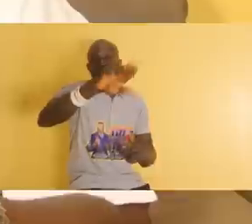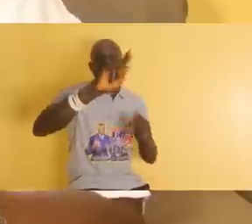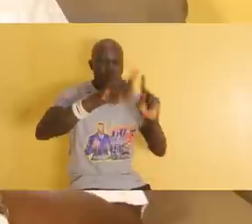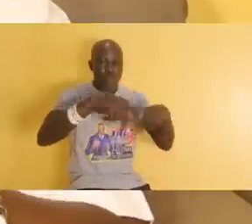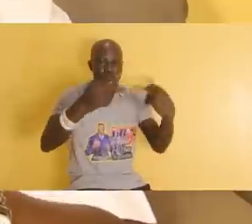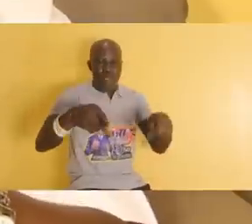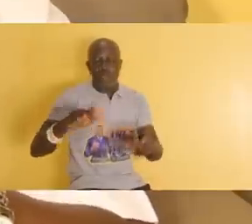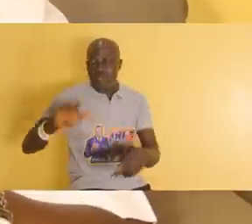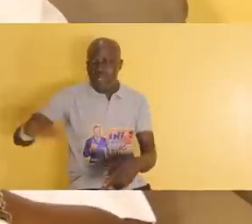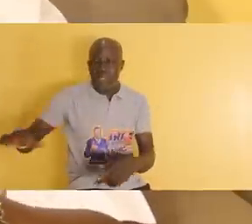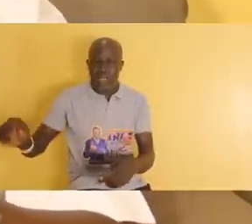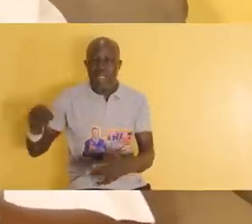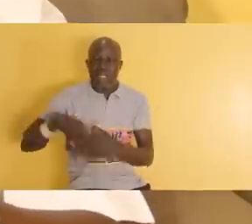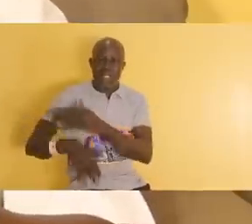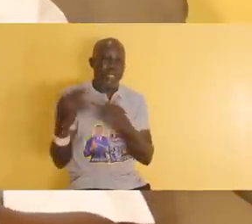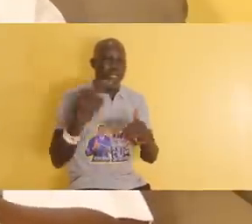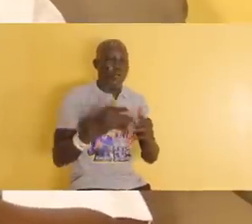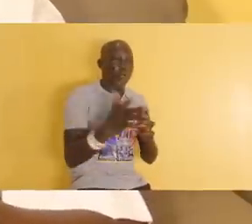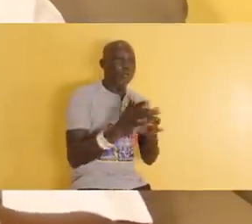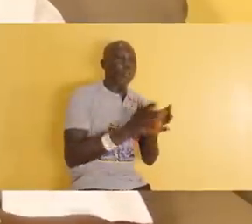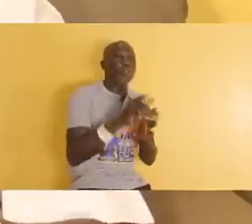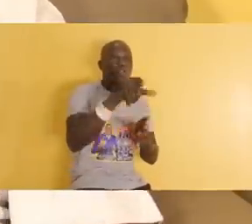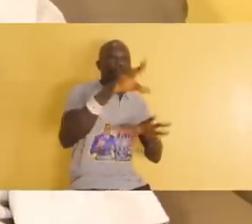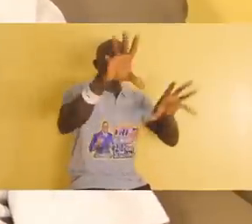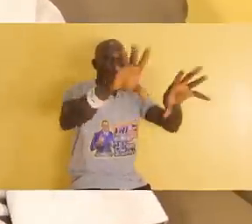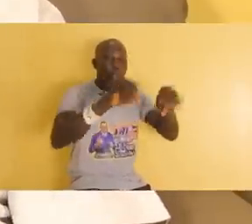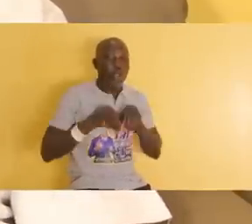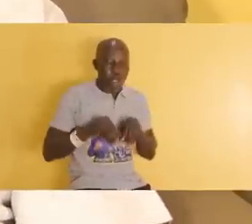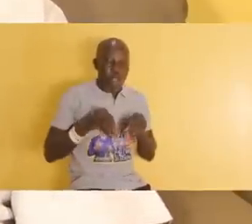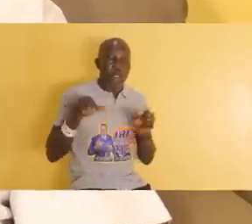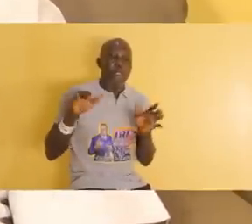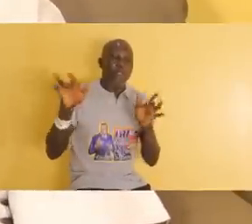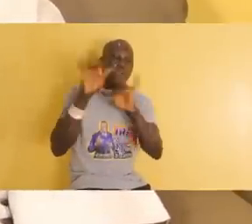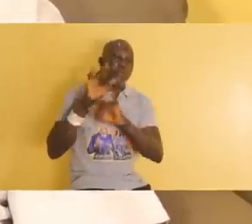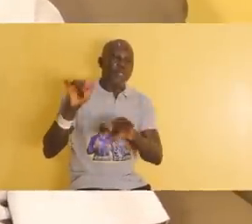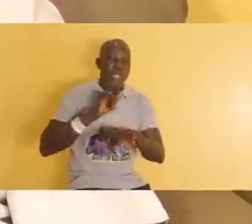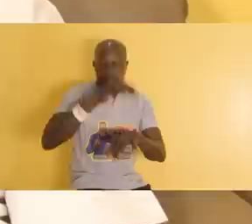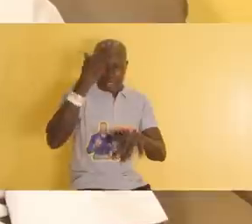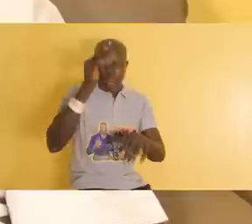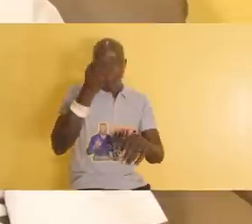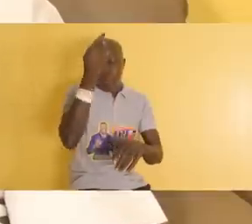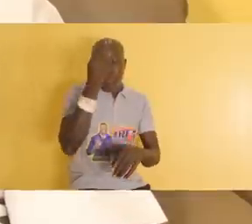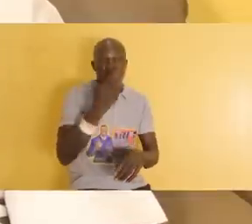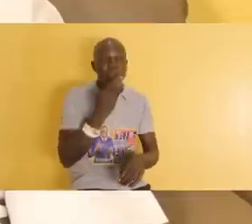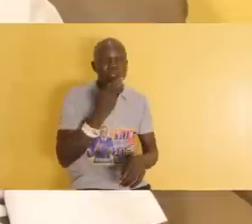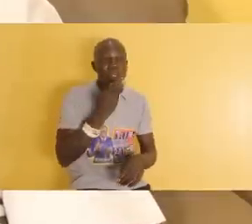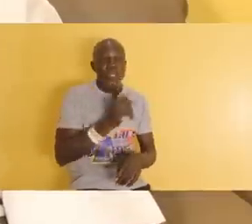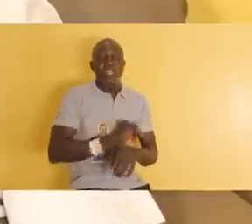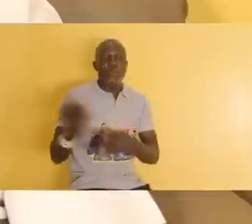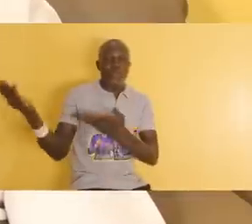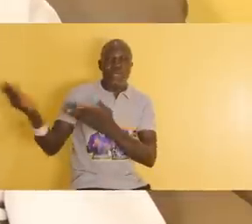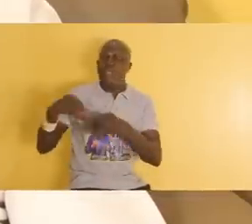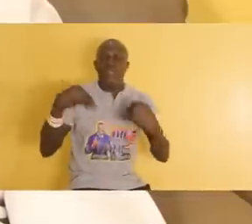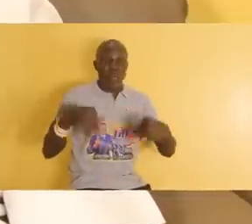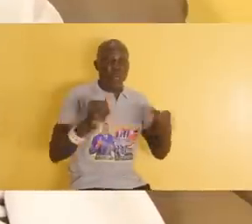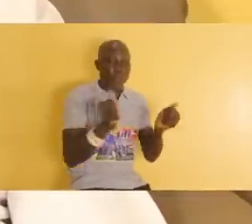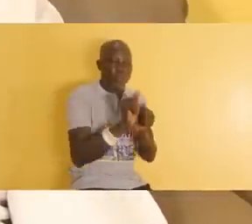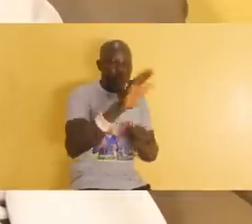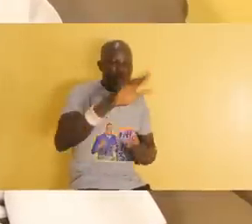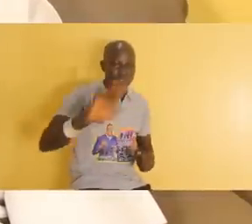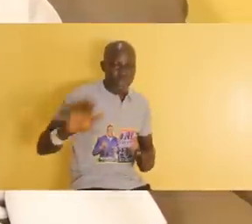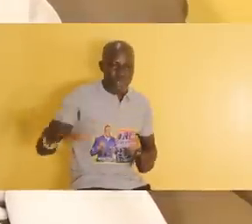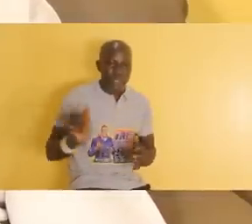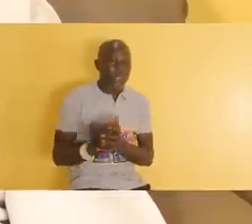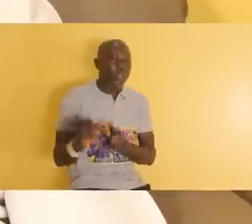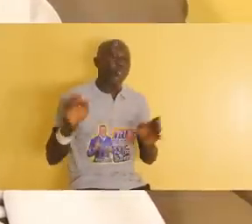you press your child ko jesus wa ri anugba amen mo pa ji obi e je fa won mo ni se I don't know job with your